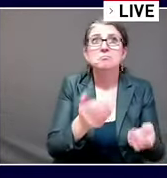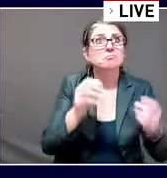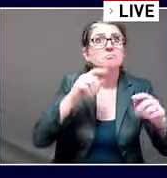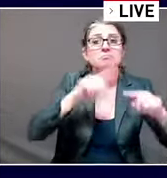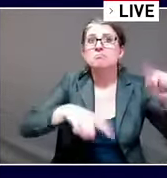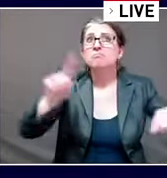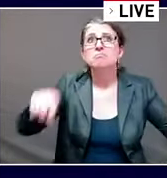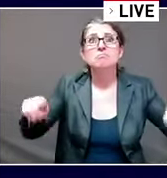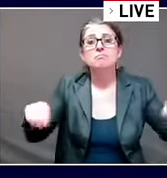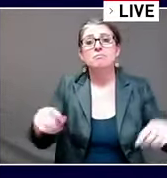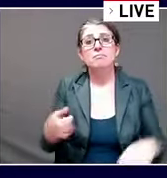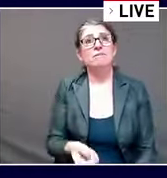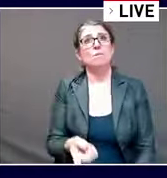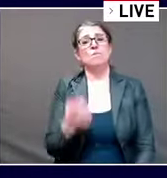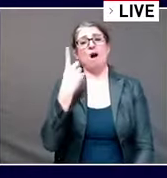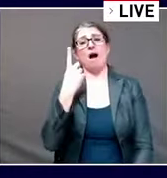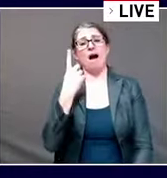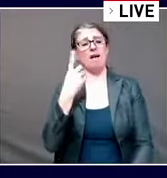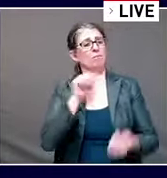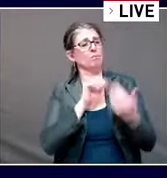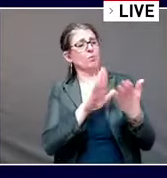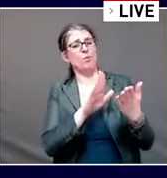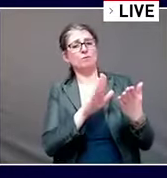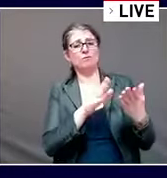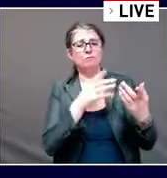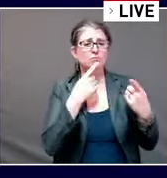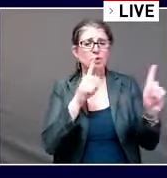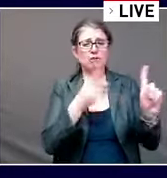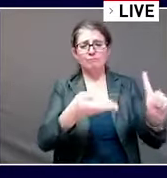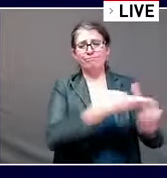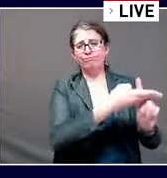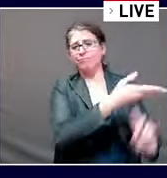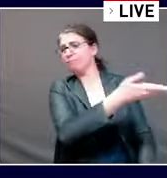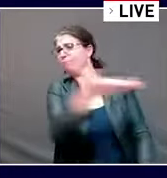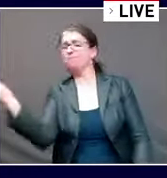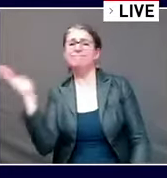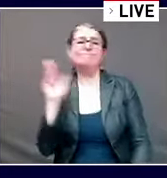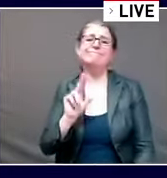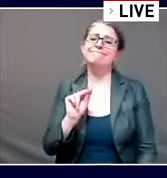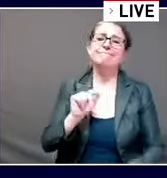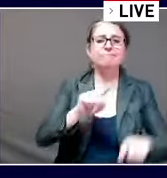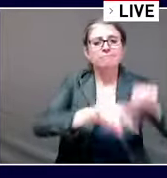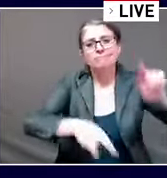venues. Thank you. I'm going to turn next to Hannah at News Center.